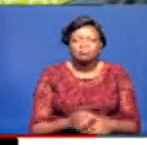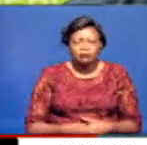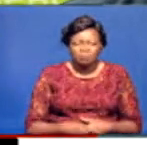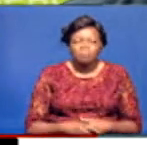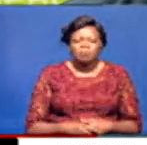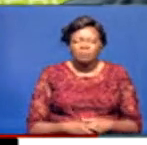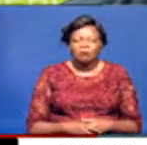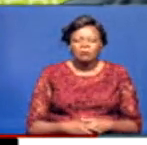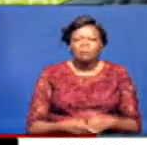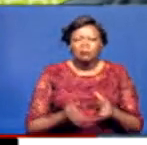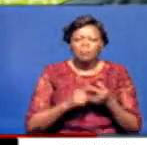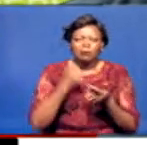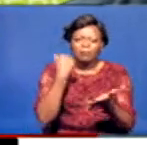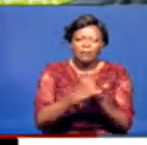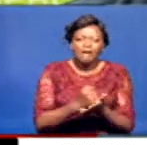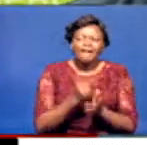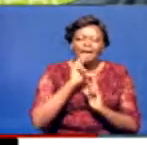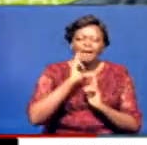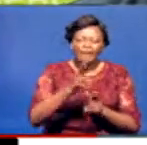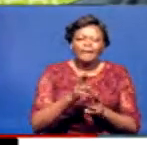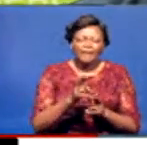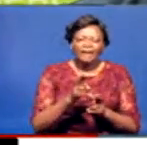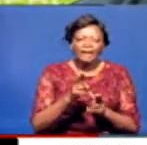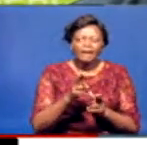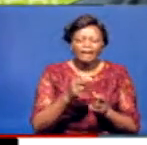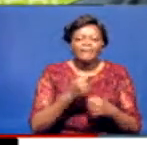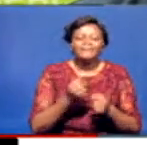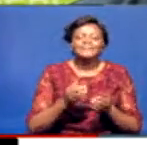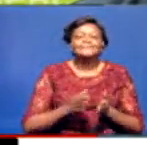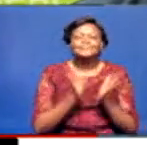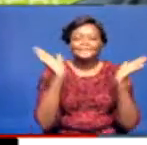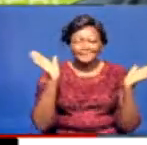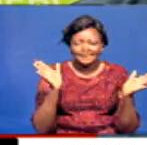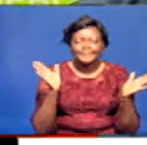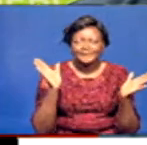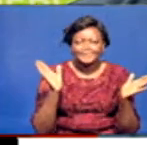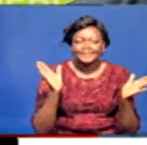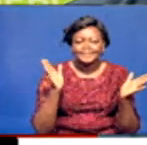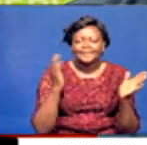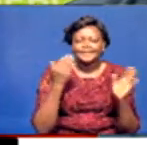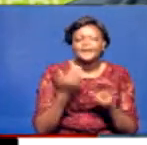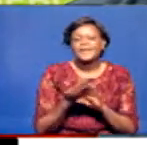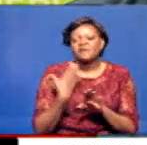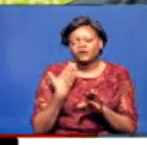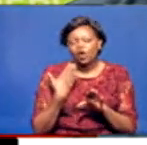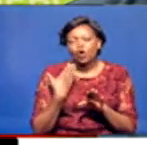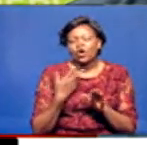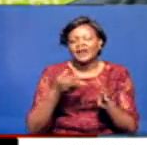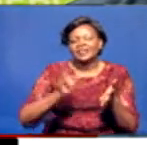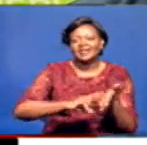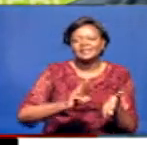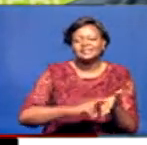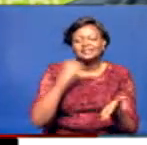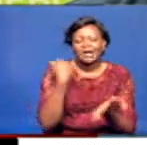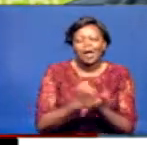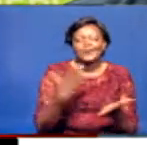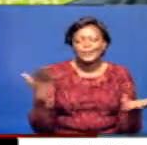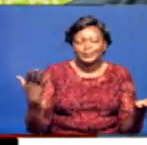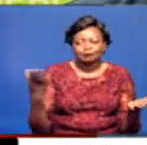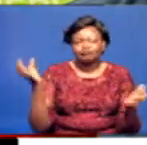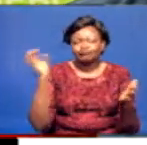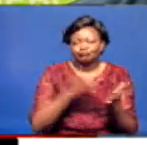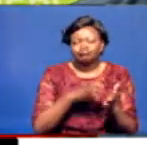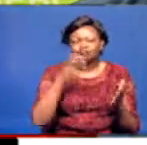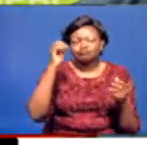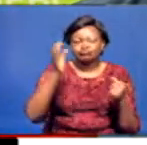And the audit report will be made public on or before the register is gazetted on the